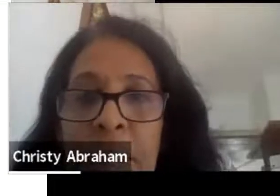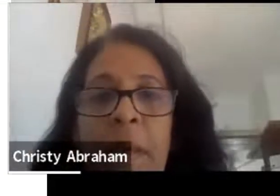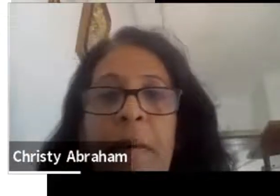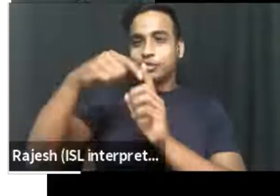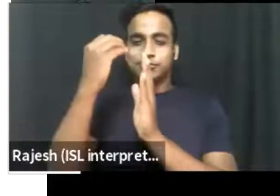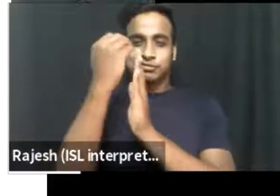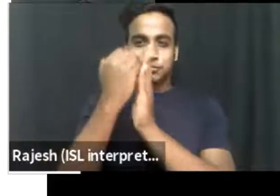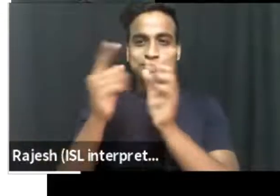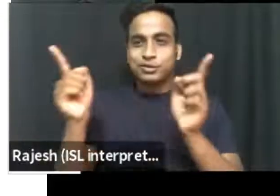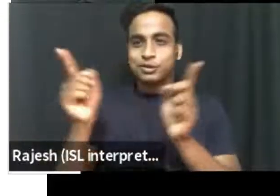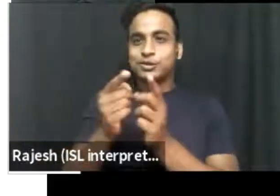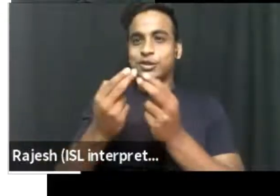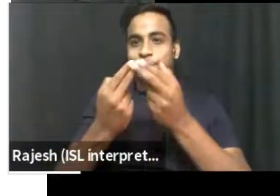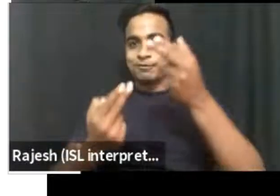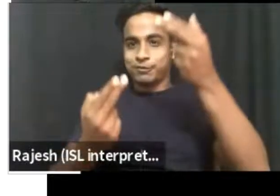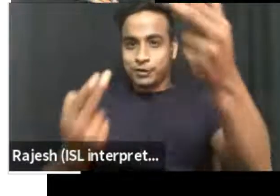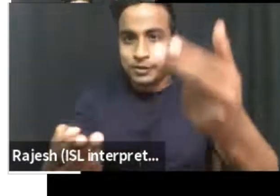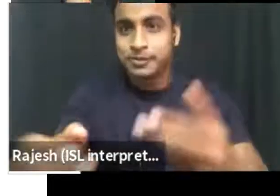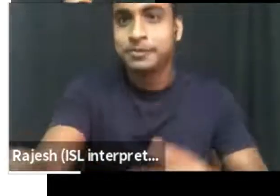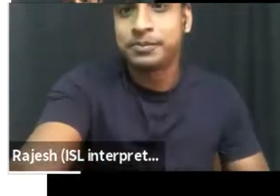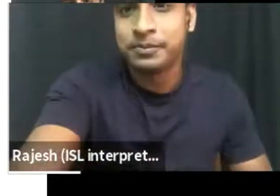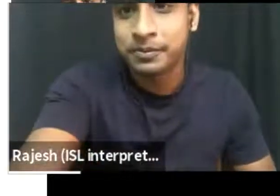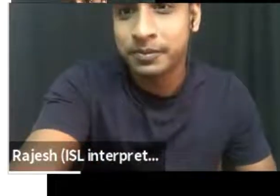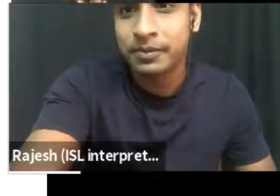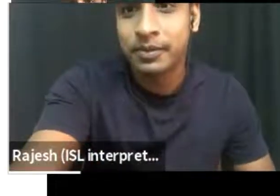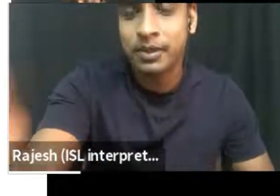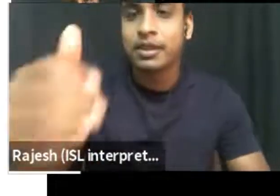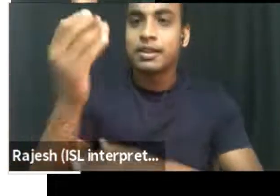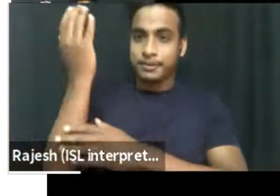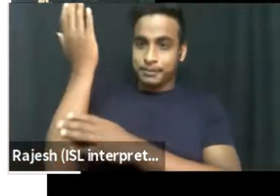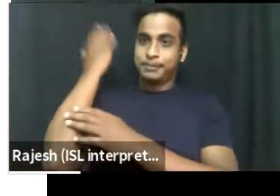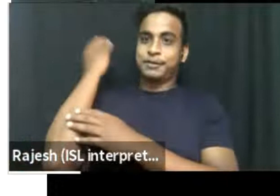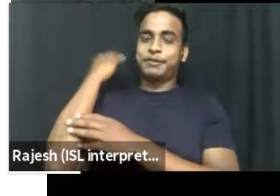mid-October, is when October 18th, when we started this